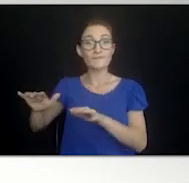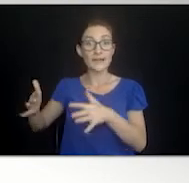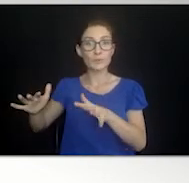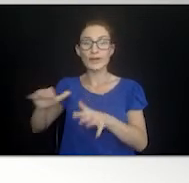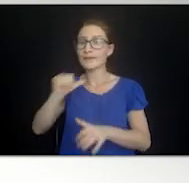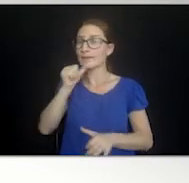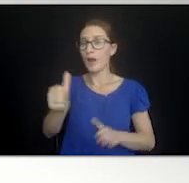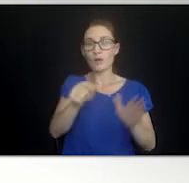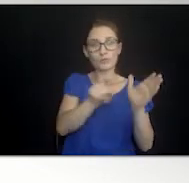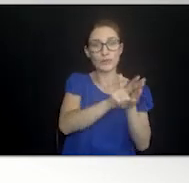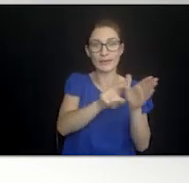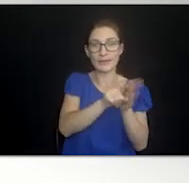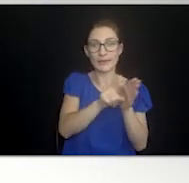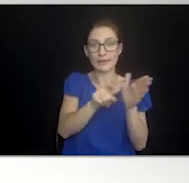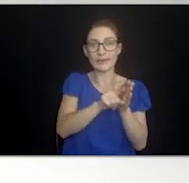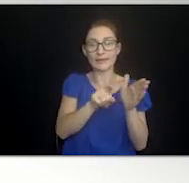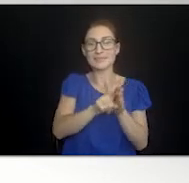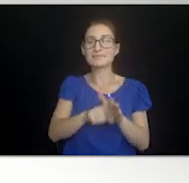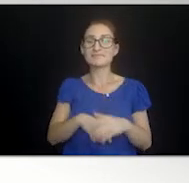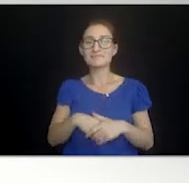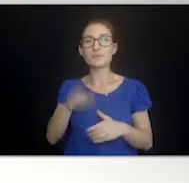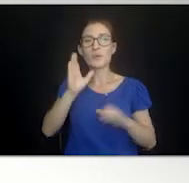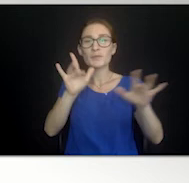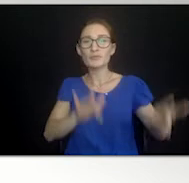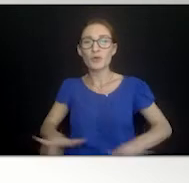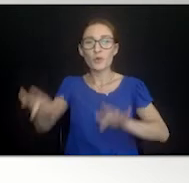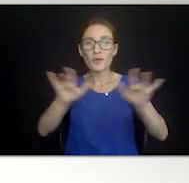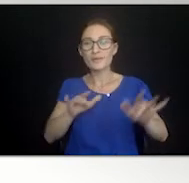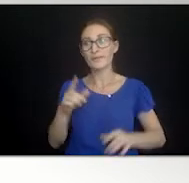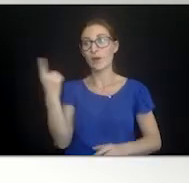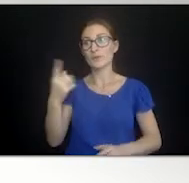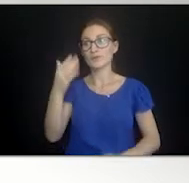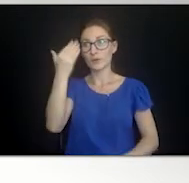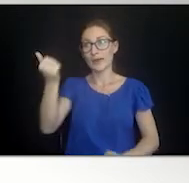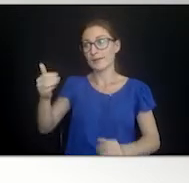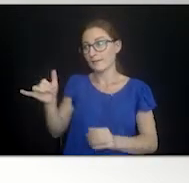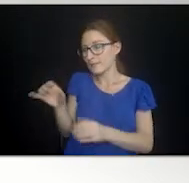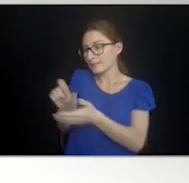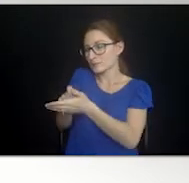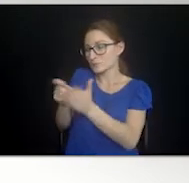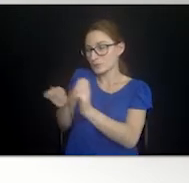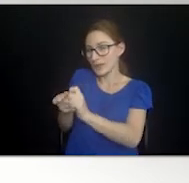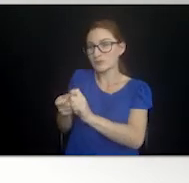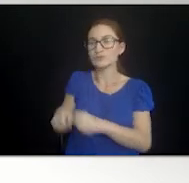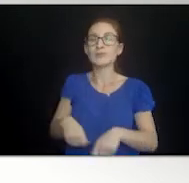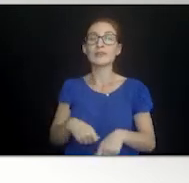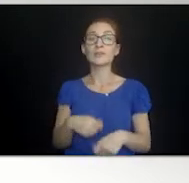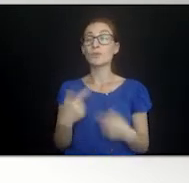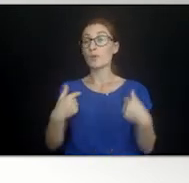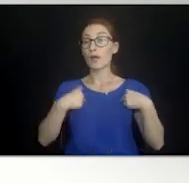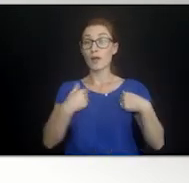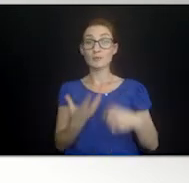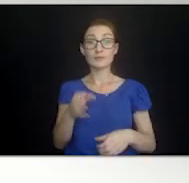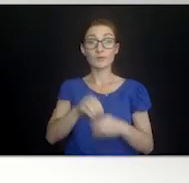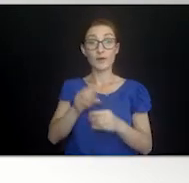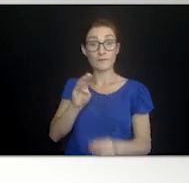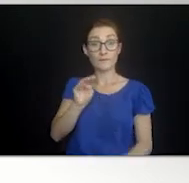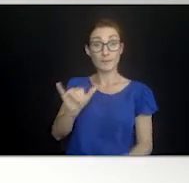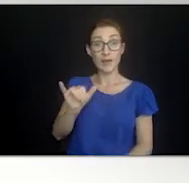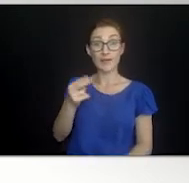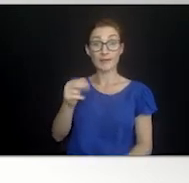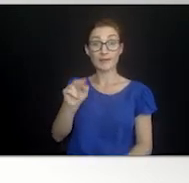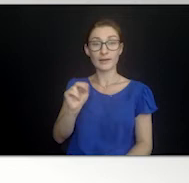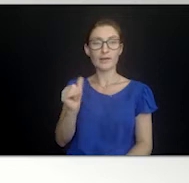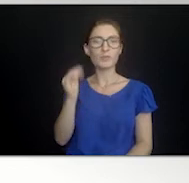recorded, and that way we don't hear a bunch of ringing and dinging like we've been hearing. So I know I always forget to do mine. So why did I get involved